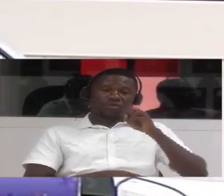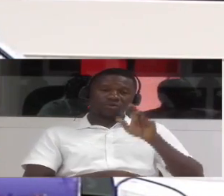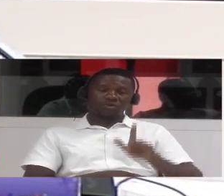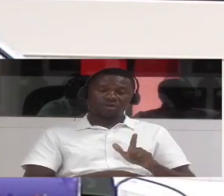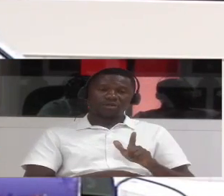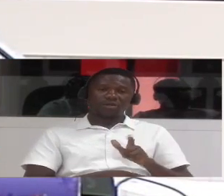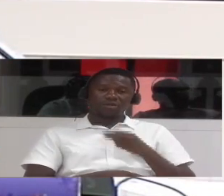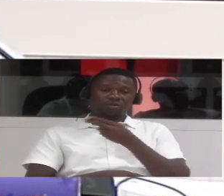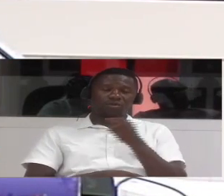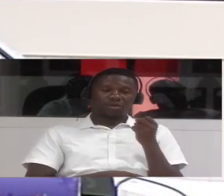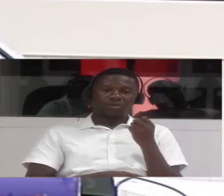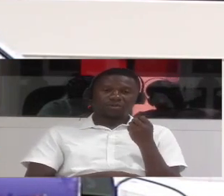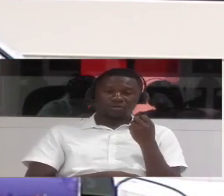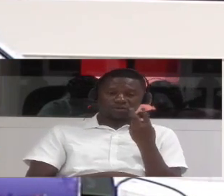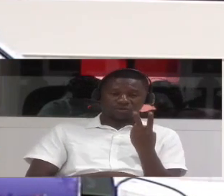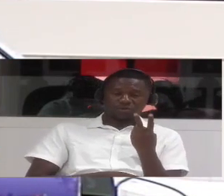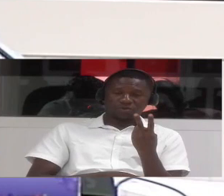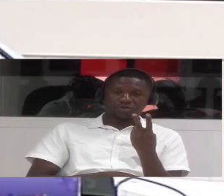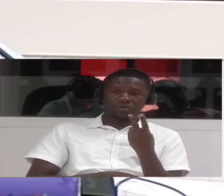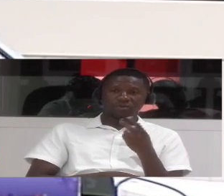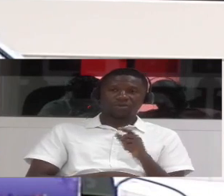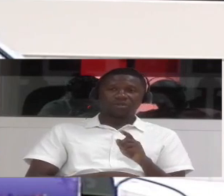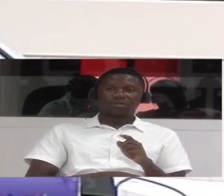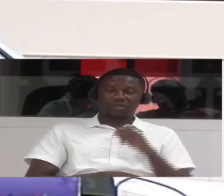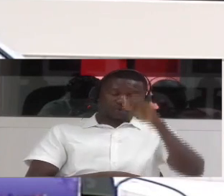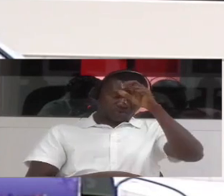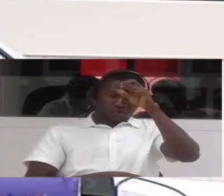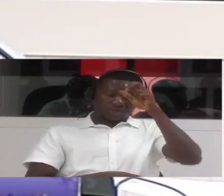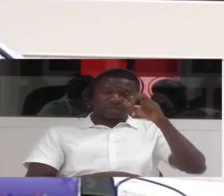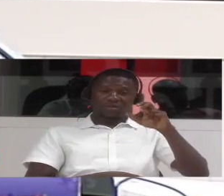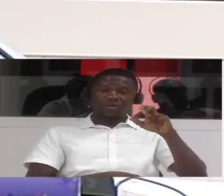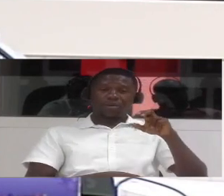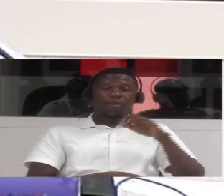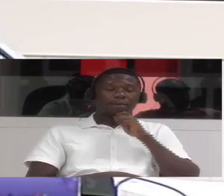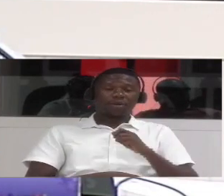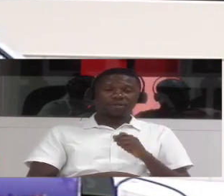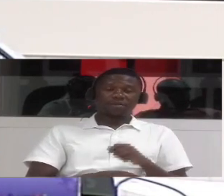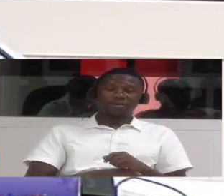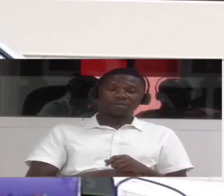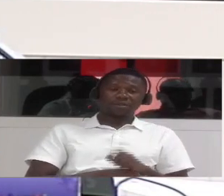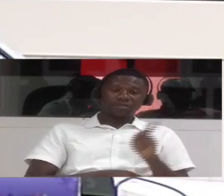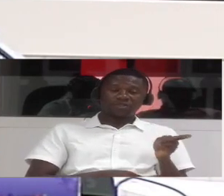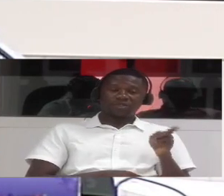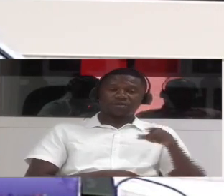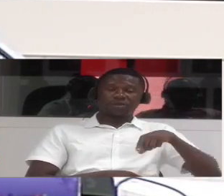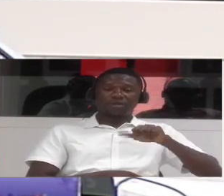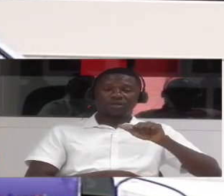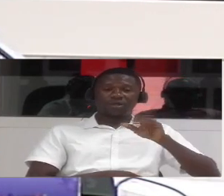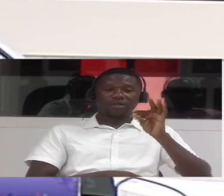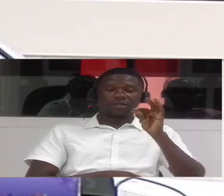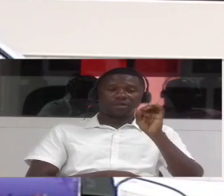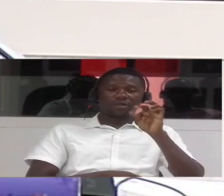2002, Guy Patrick Masoloka, that's a Congolese guy who worked for Pan-African News Agency.